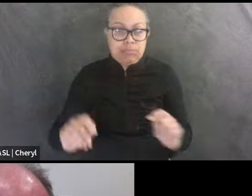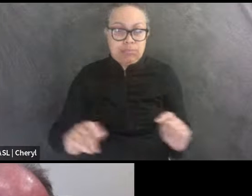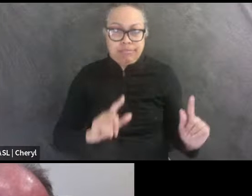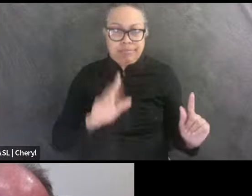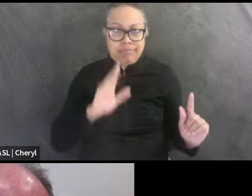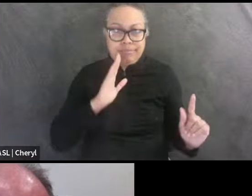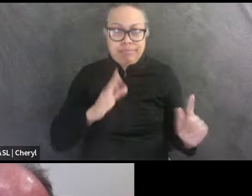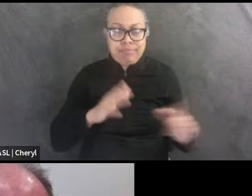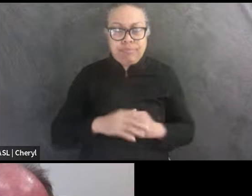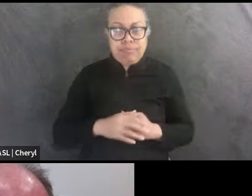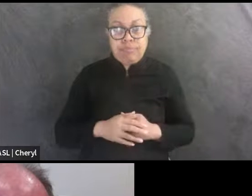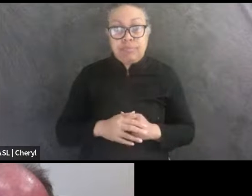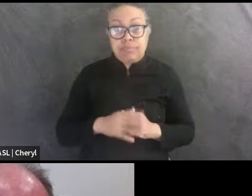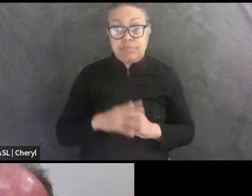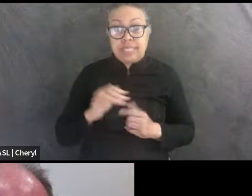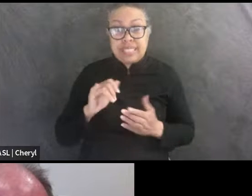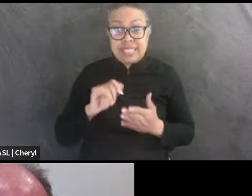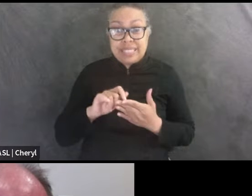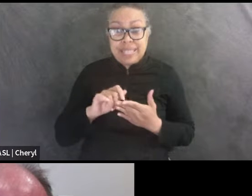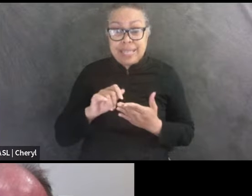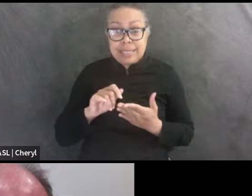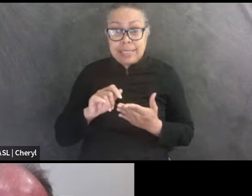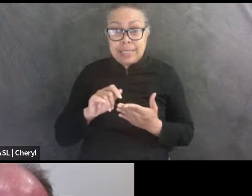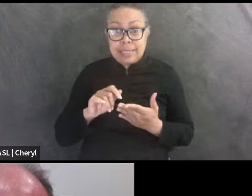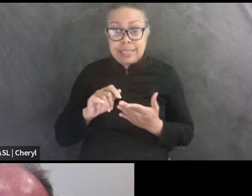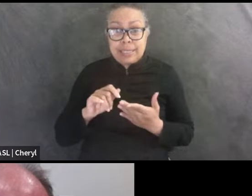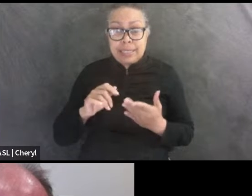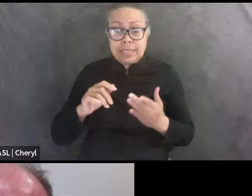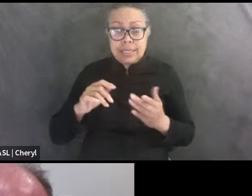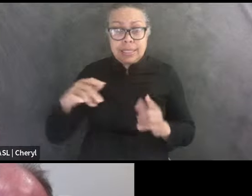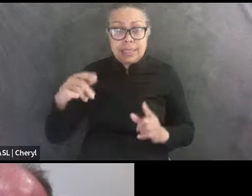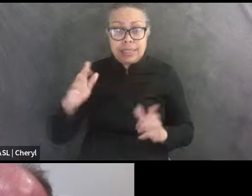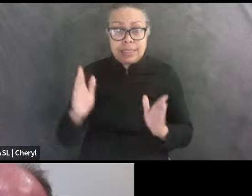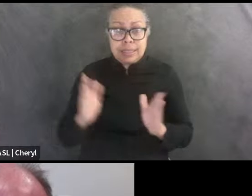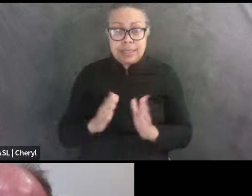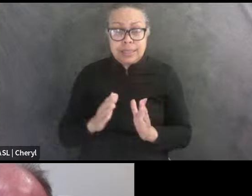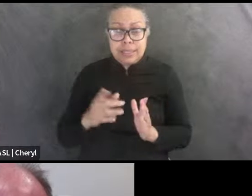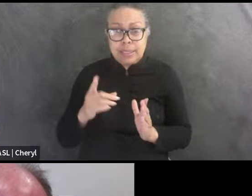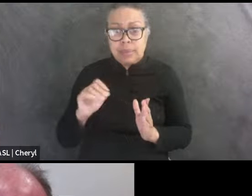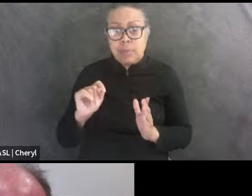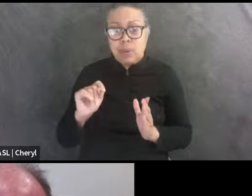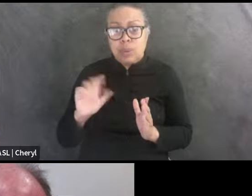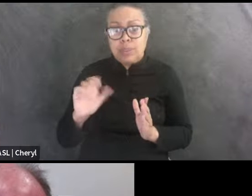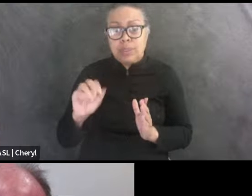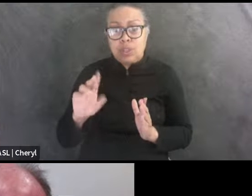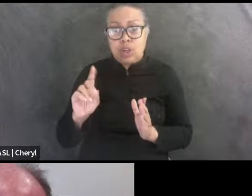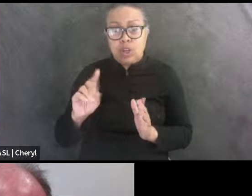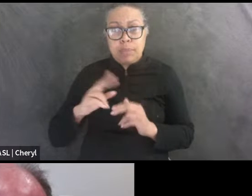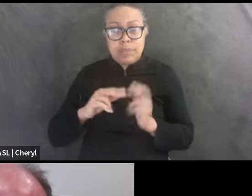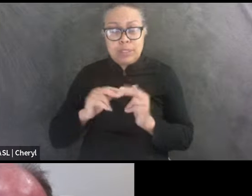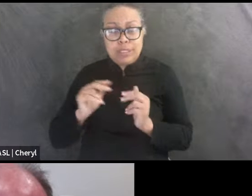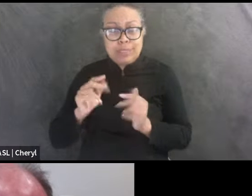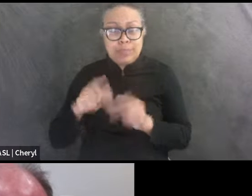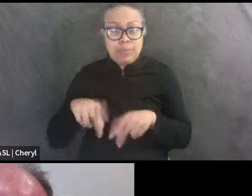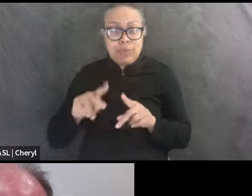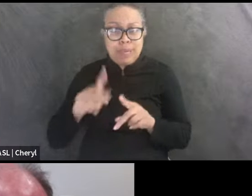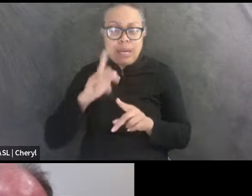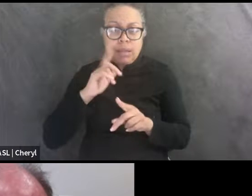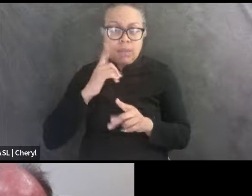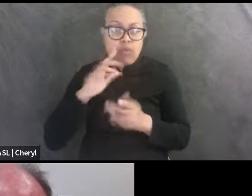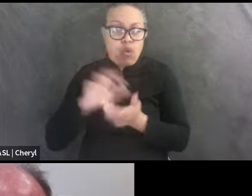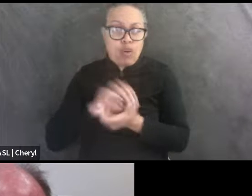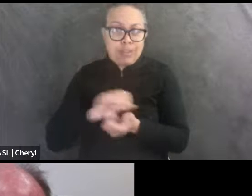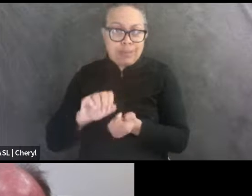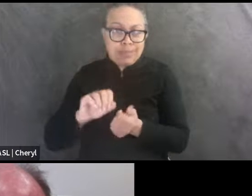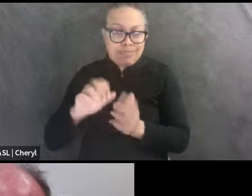And this is the new, there's a postcard building permit. I think they use this to do some demo work, but this is